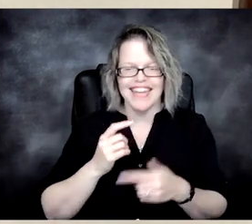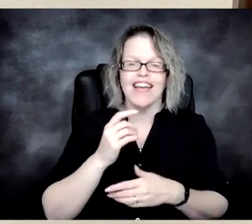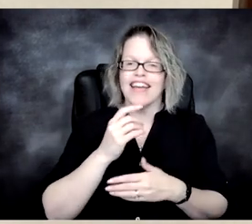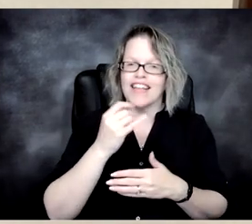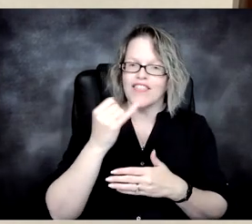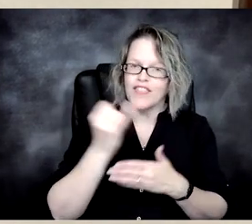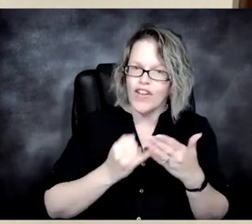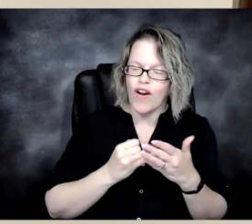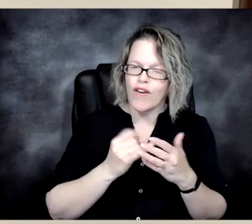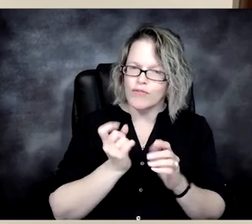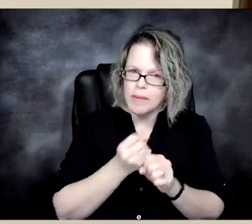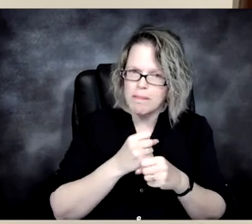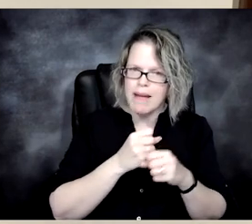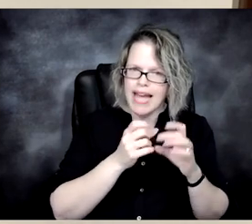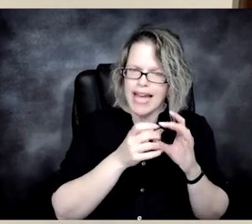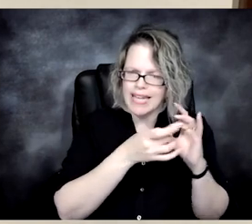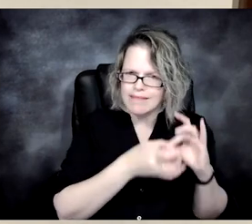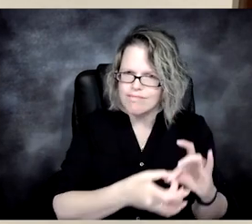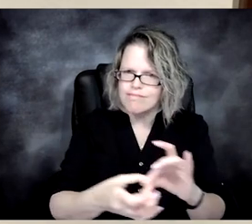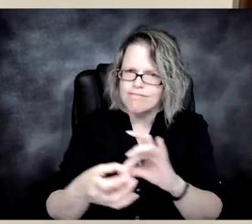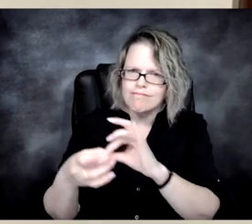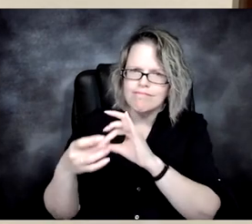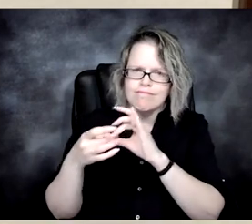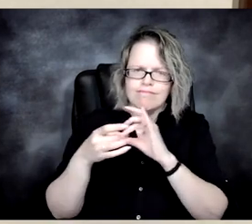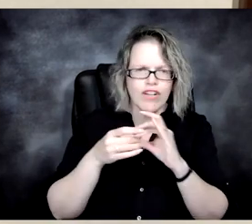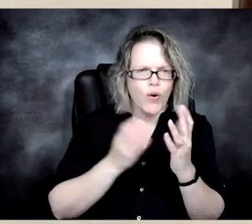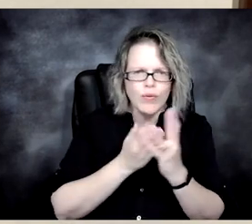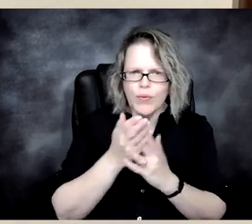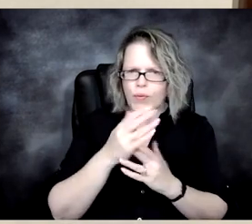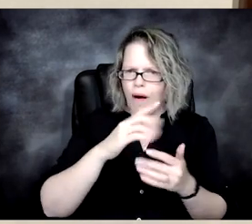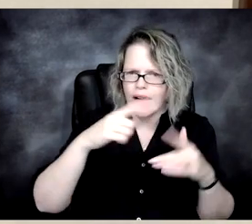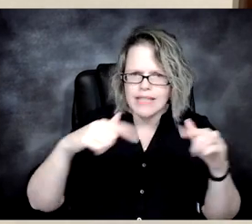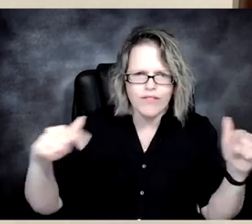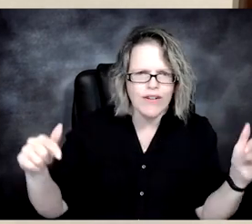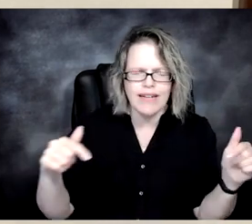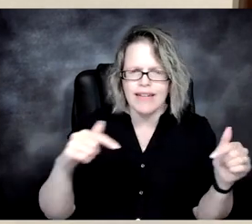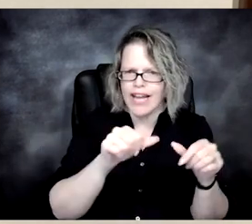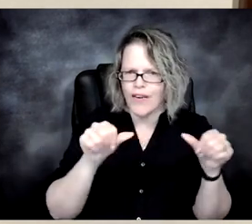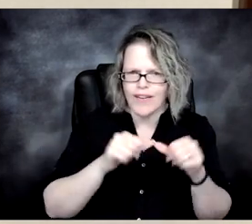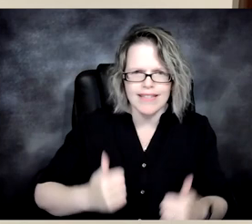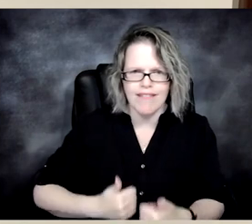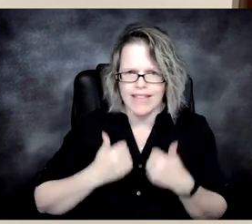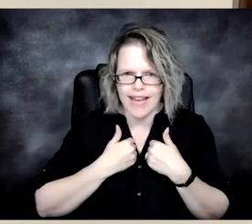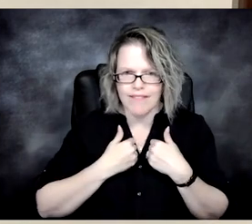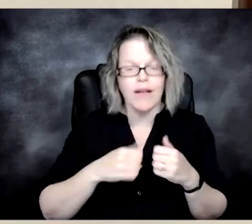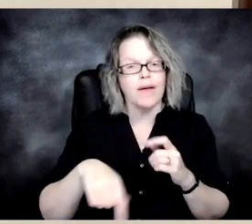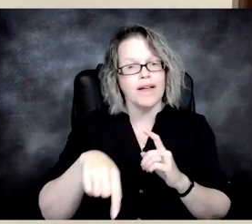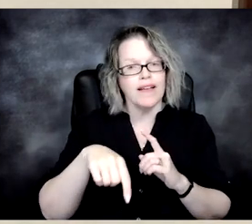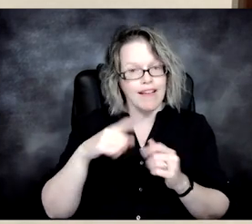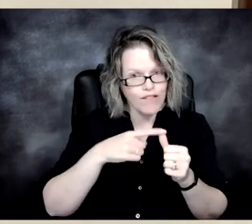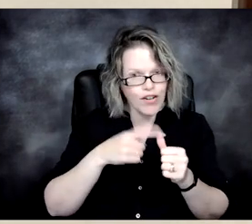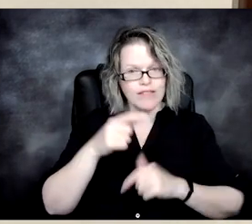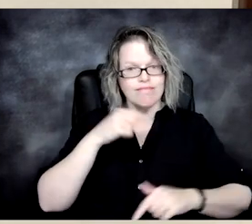form the connective threads that flow through all other content areas as well as life. It really does all start with